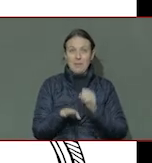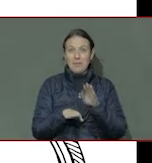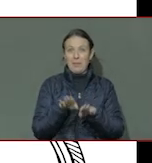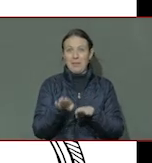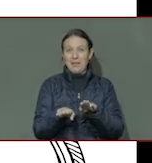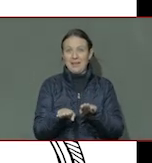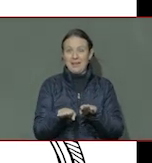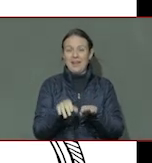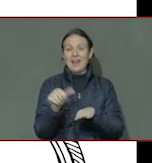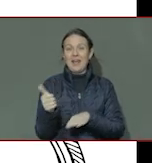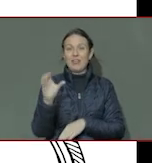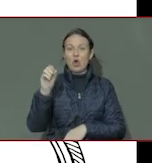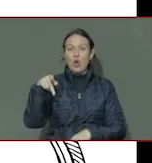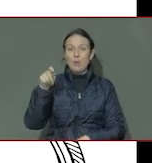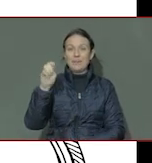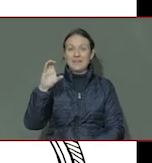nerve will